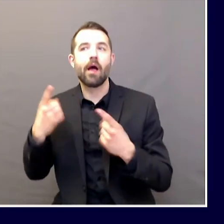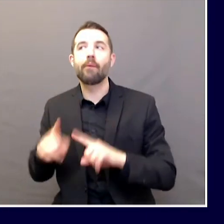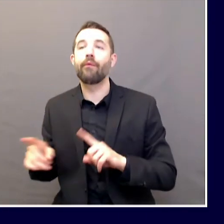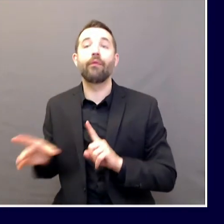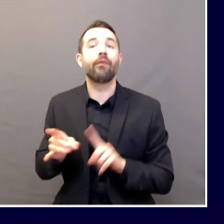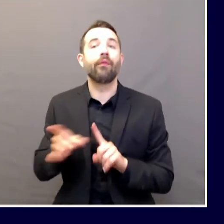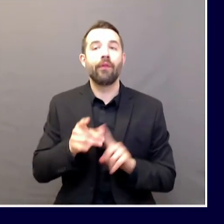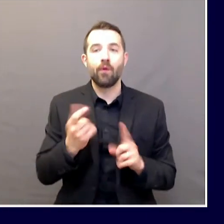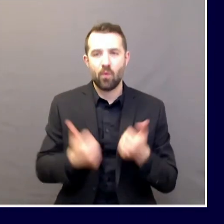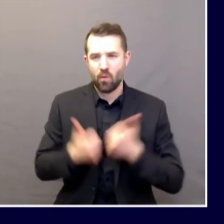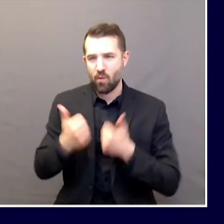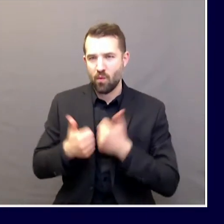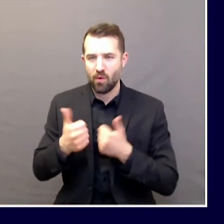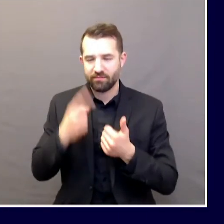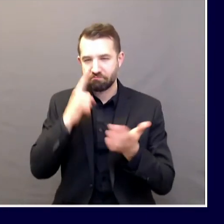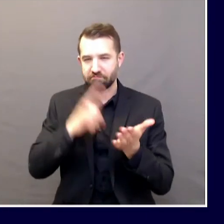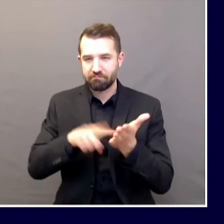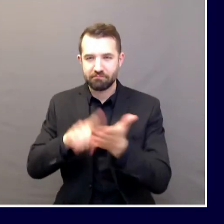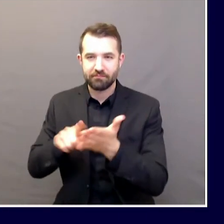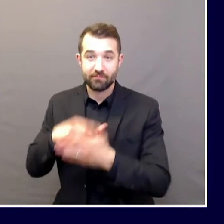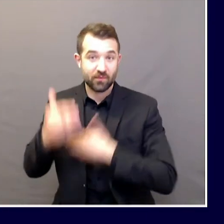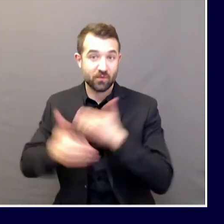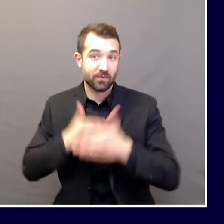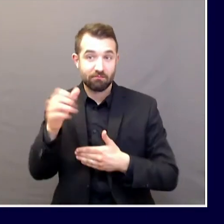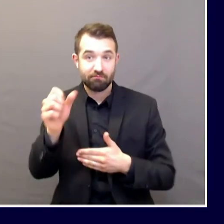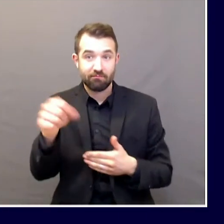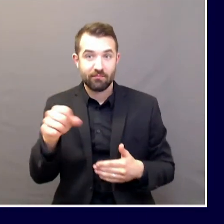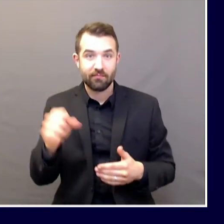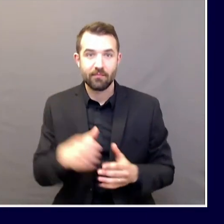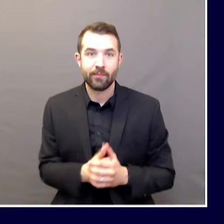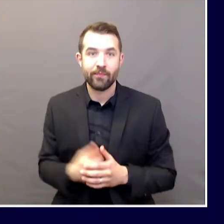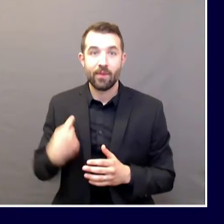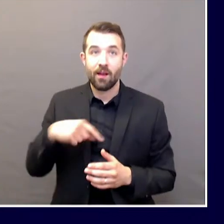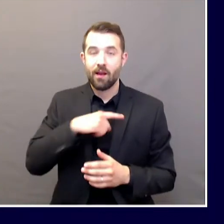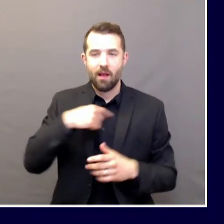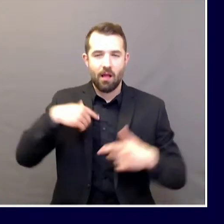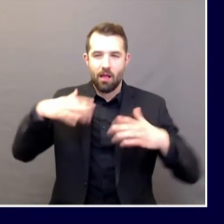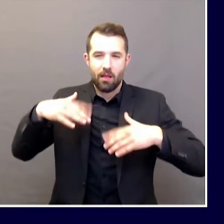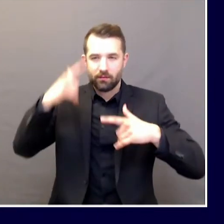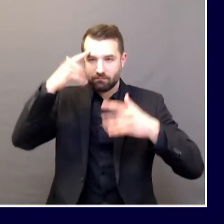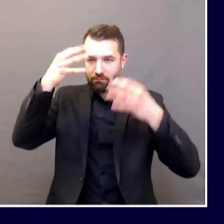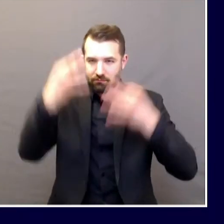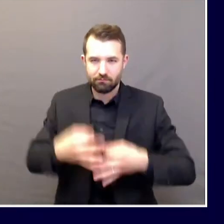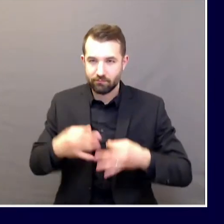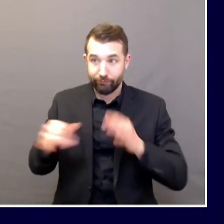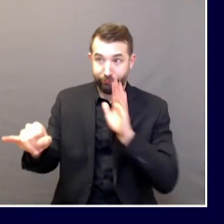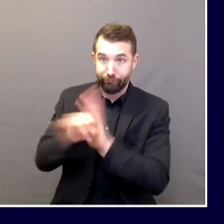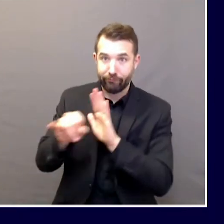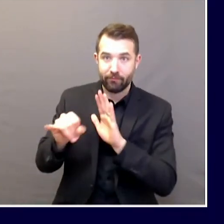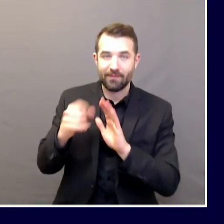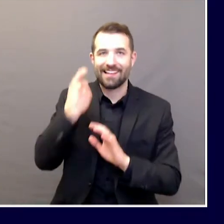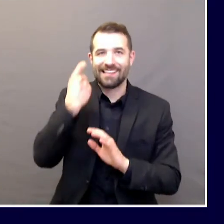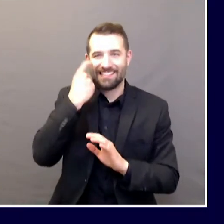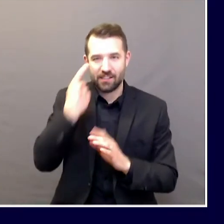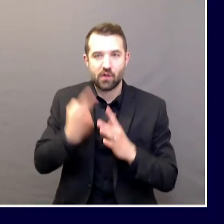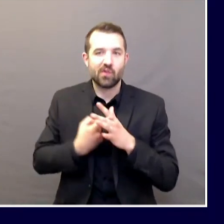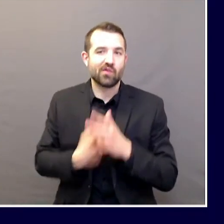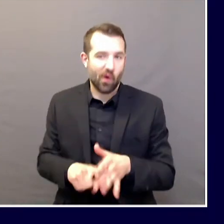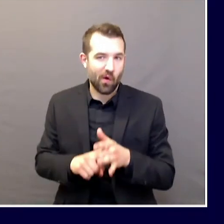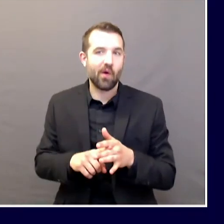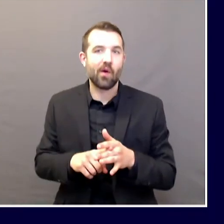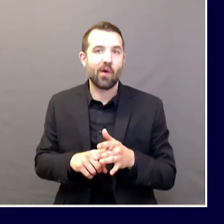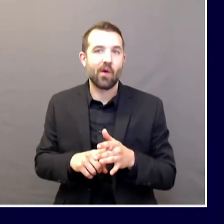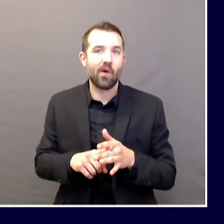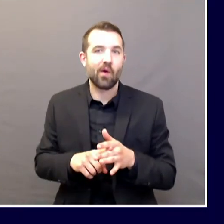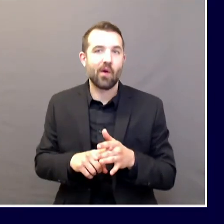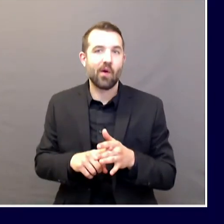time, we haven't discovered any definitive cases, but it's also relatively soon in the transmission cycle. That linkage